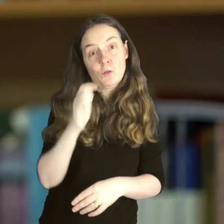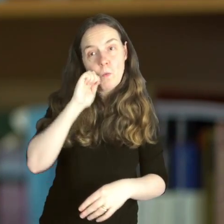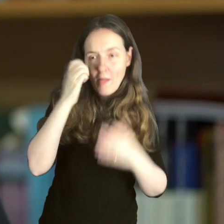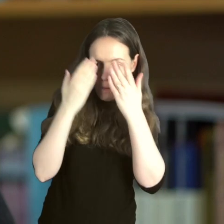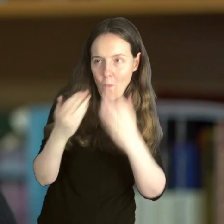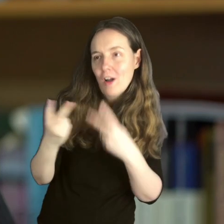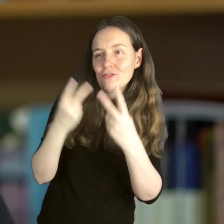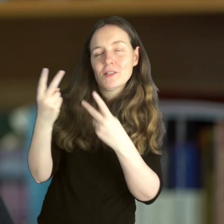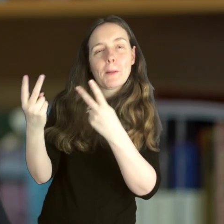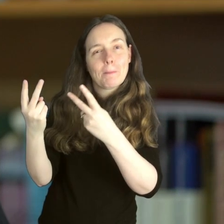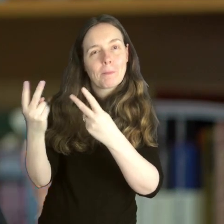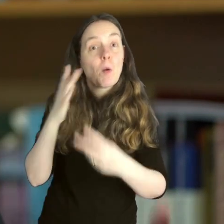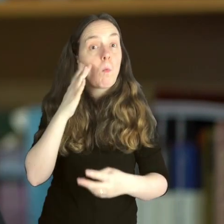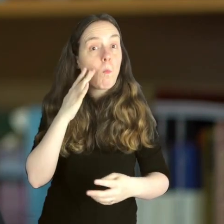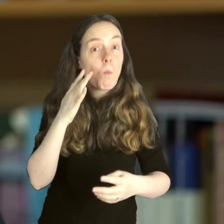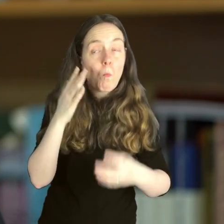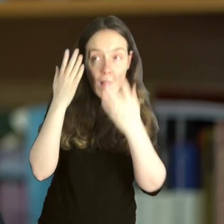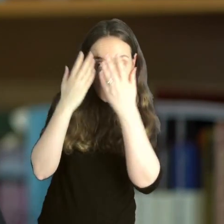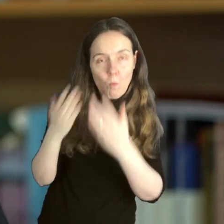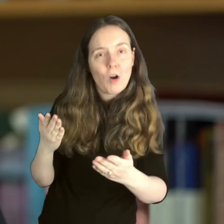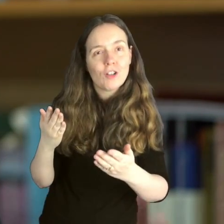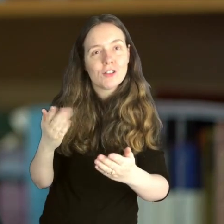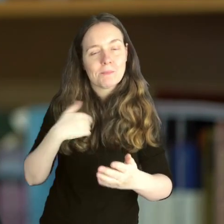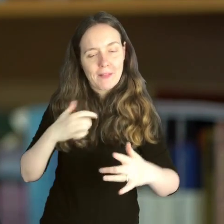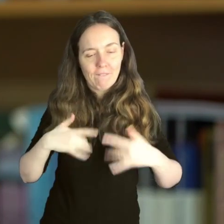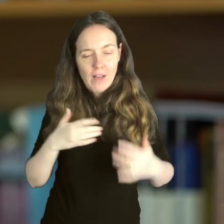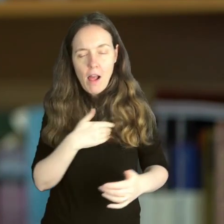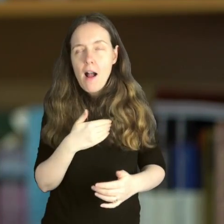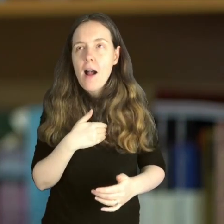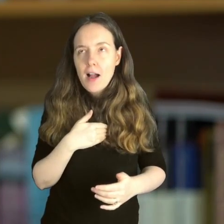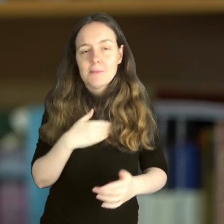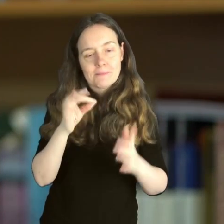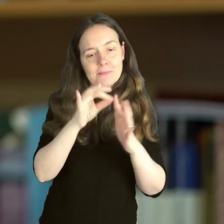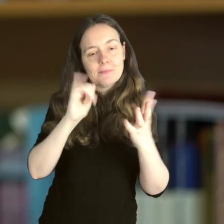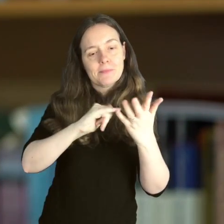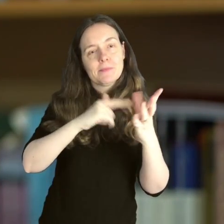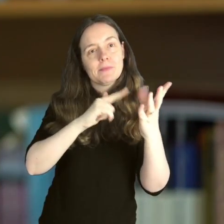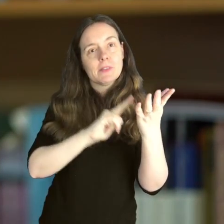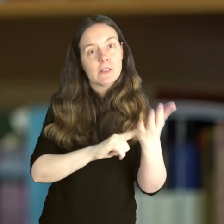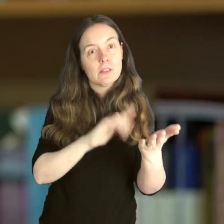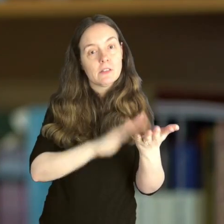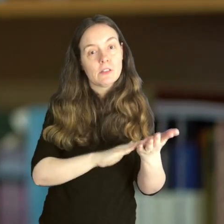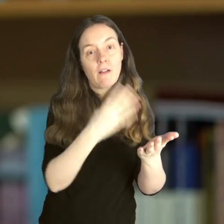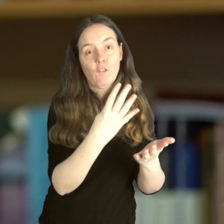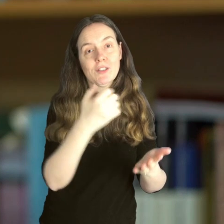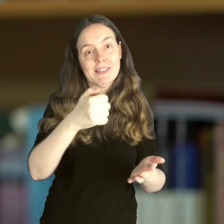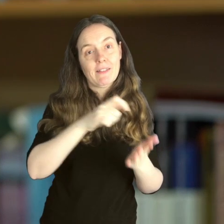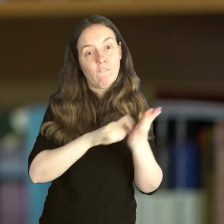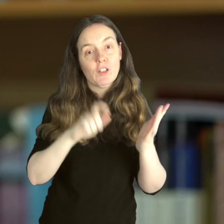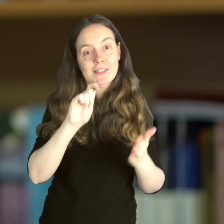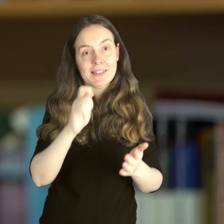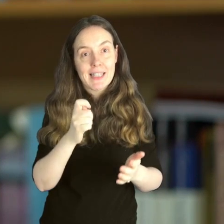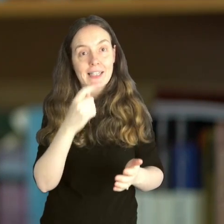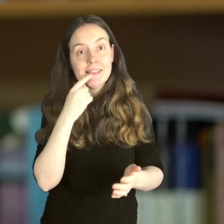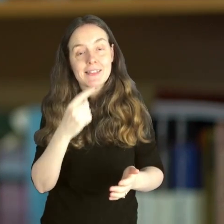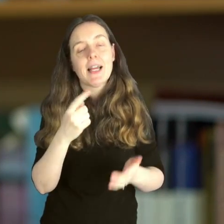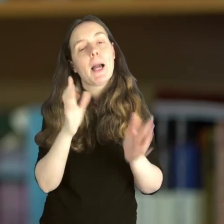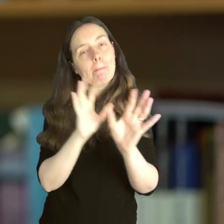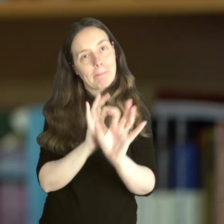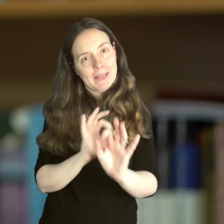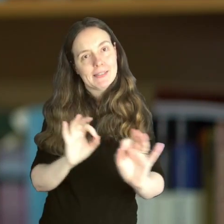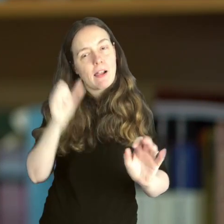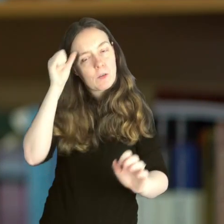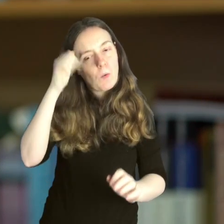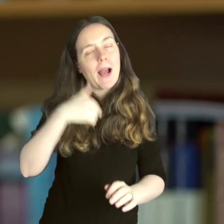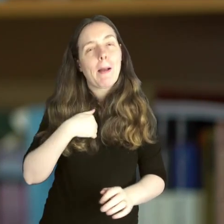that, a verse on my heart for each and every one of us is Psalm 46 verse 10 that says, "Be still and know that I